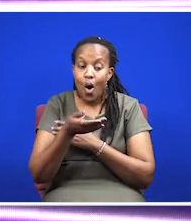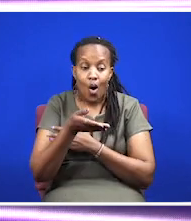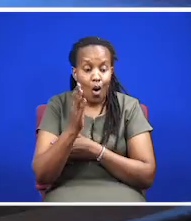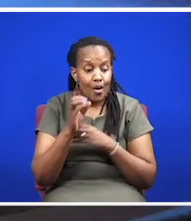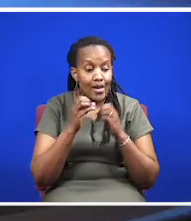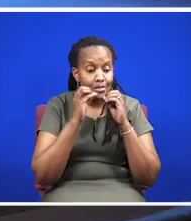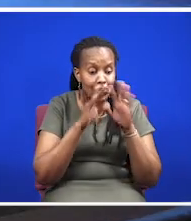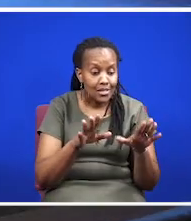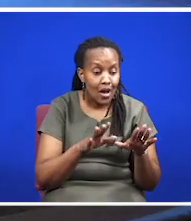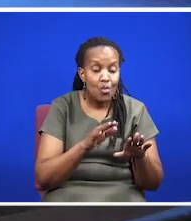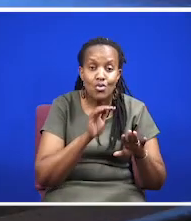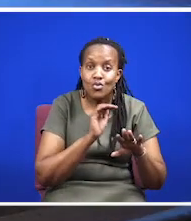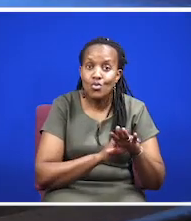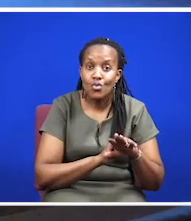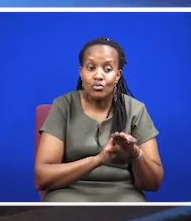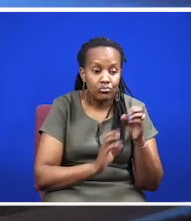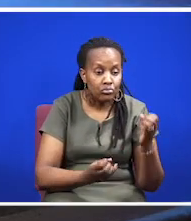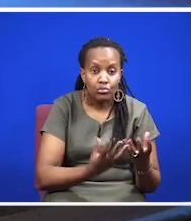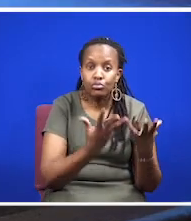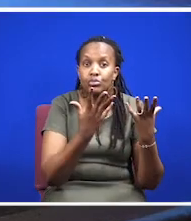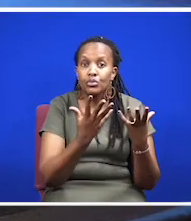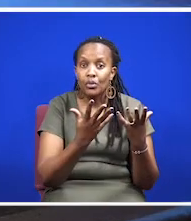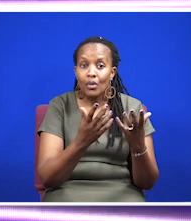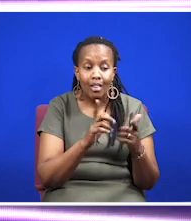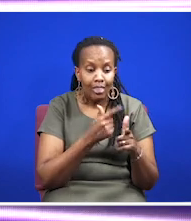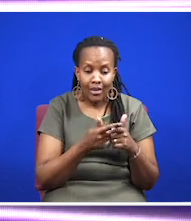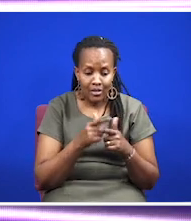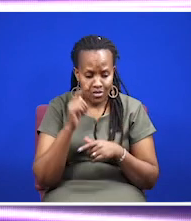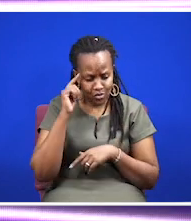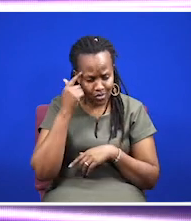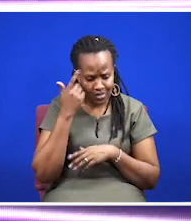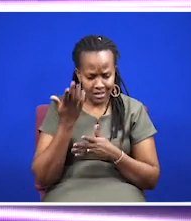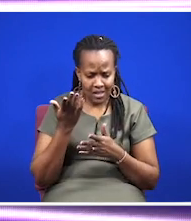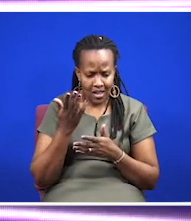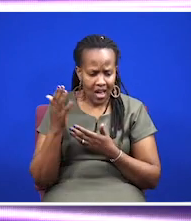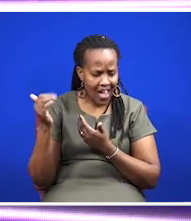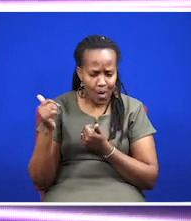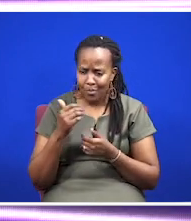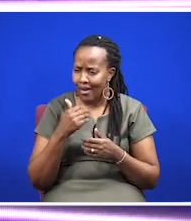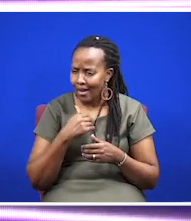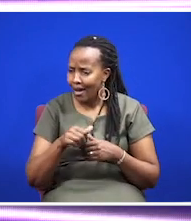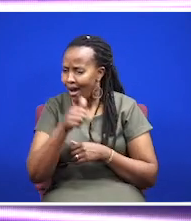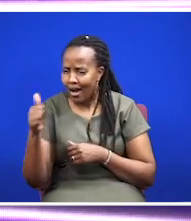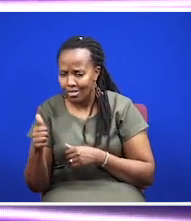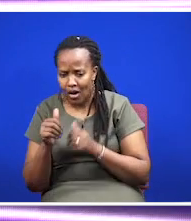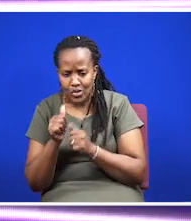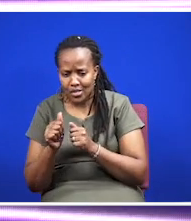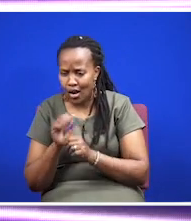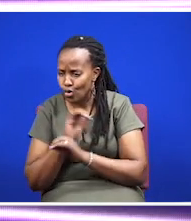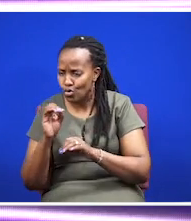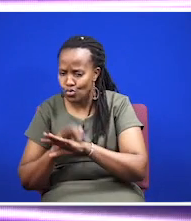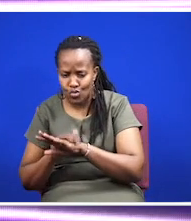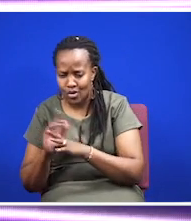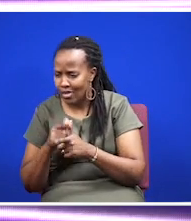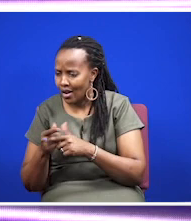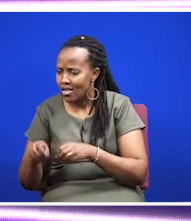harvest and with good harvest, but she wished she had some harvest that was not so good so that she can feed her animals, and she